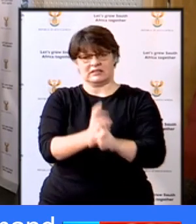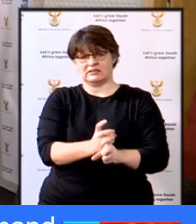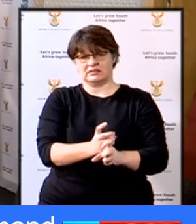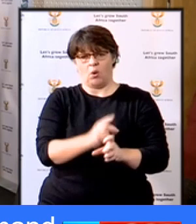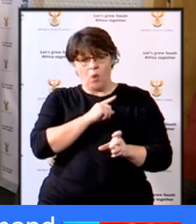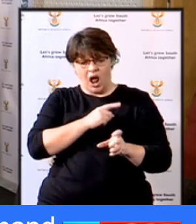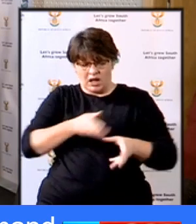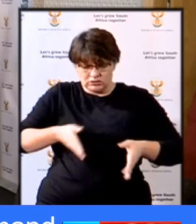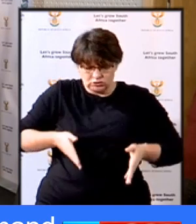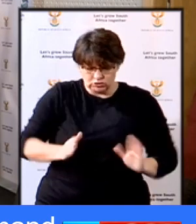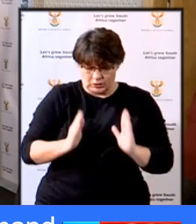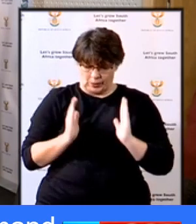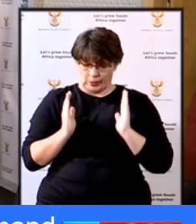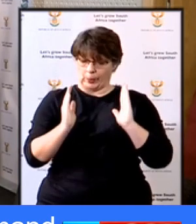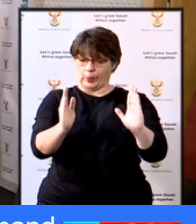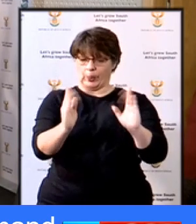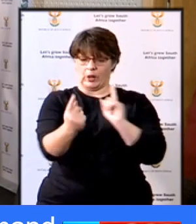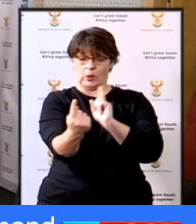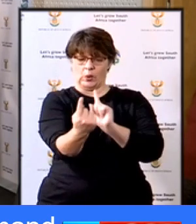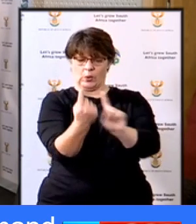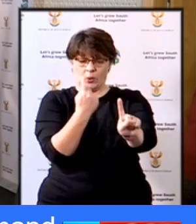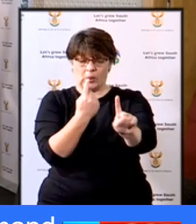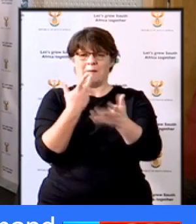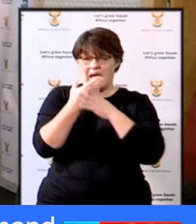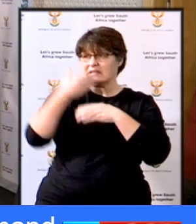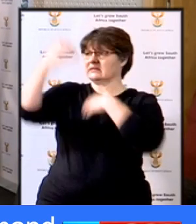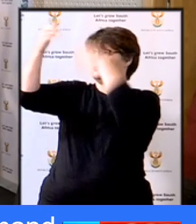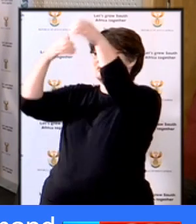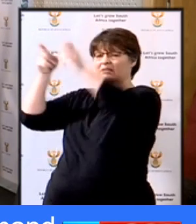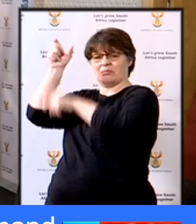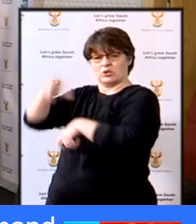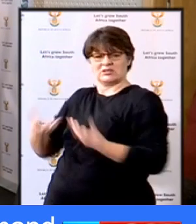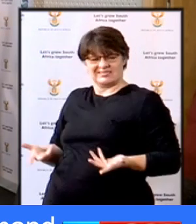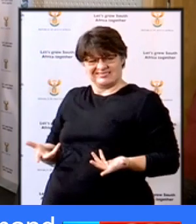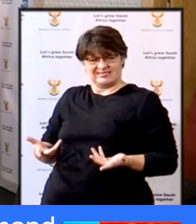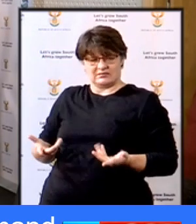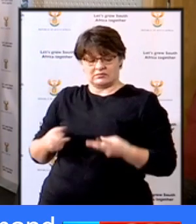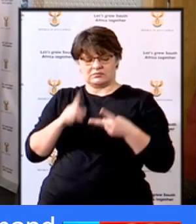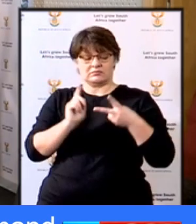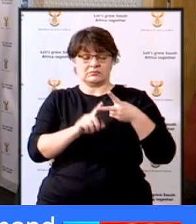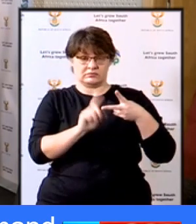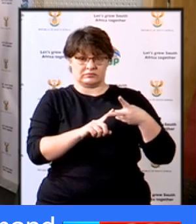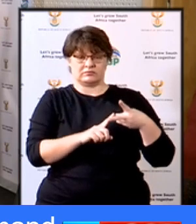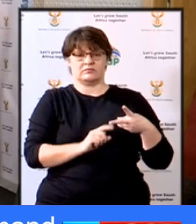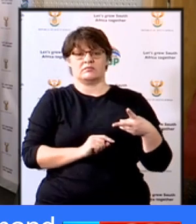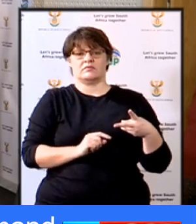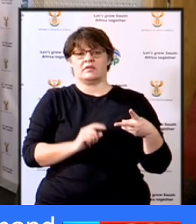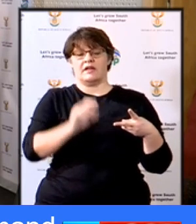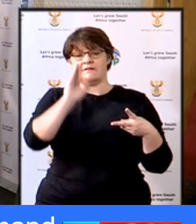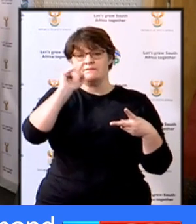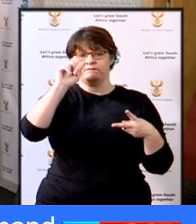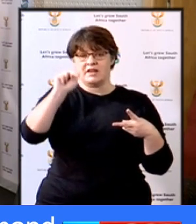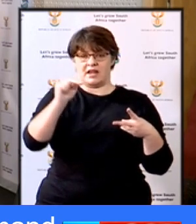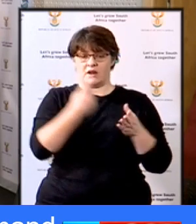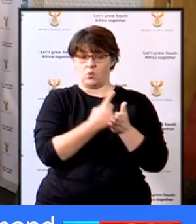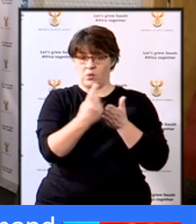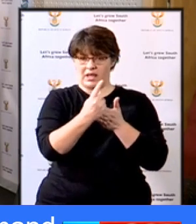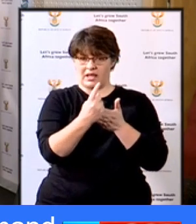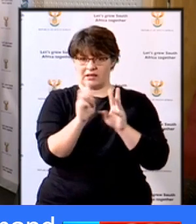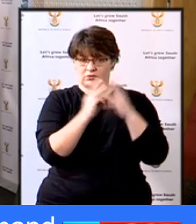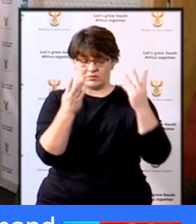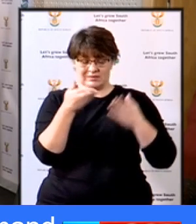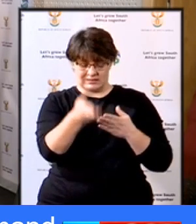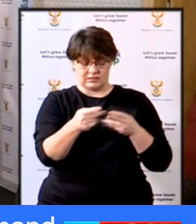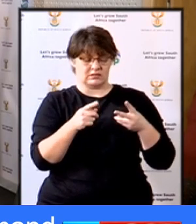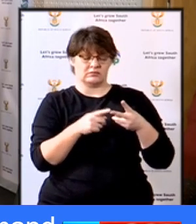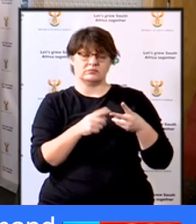these situations. How can this be addressed? The next question is from Miriam Issa from Finweek, and it goes